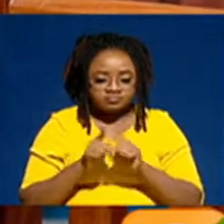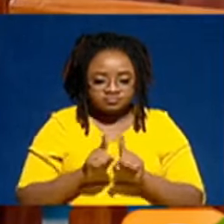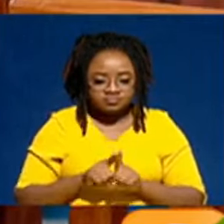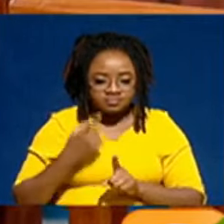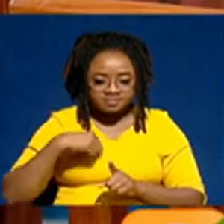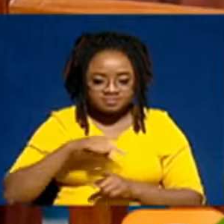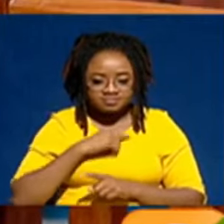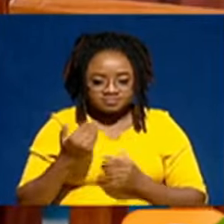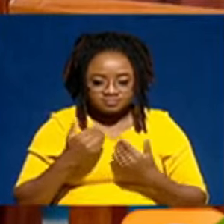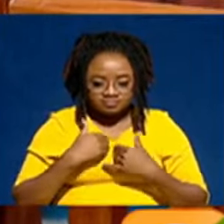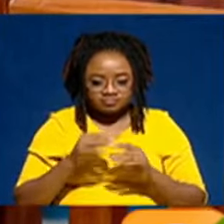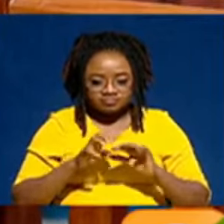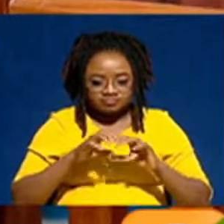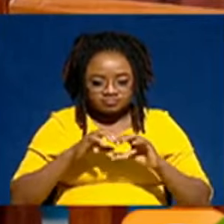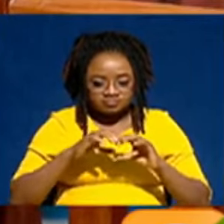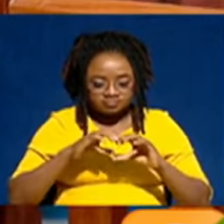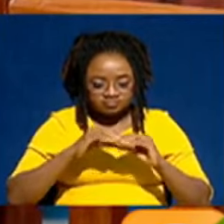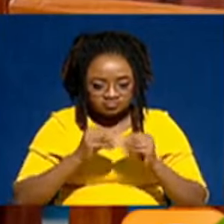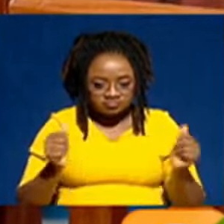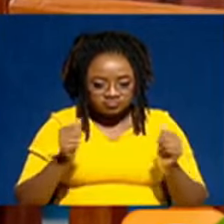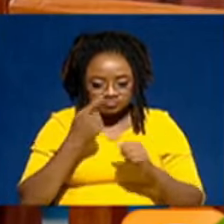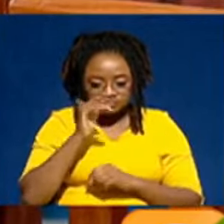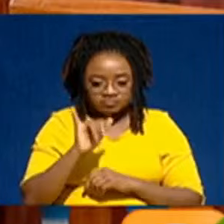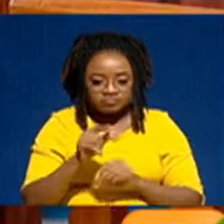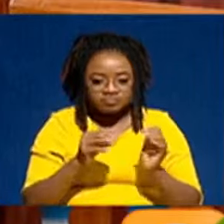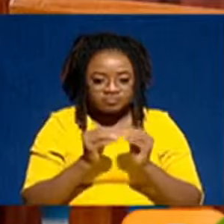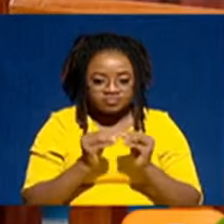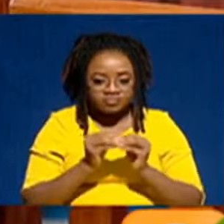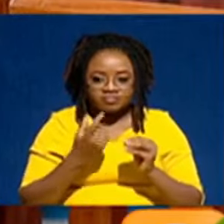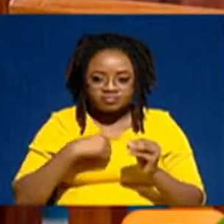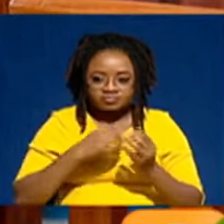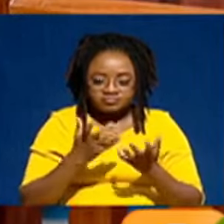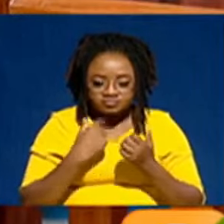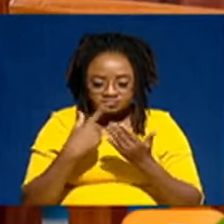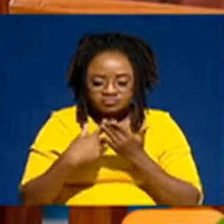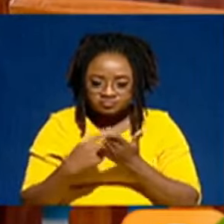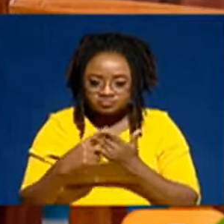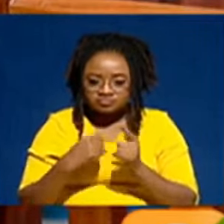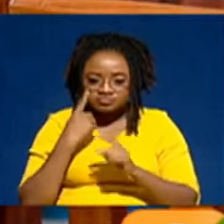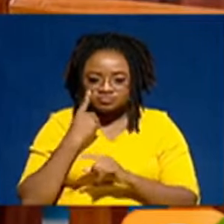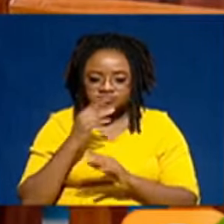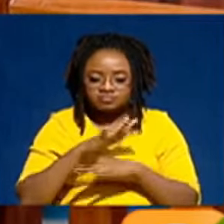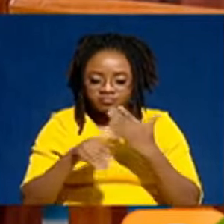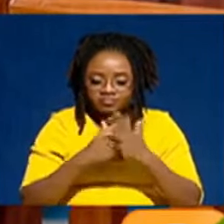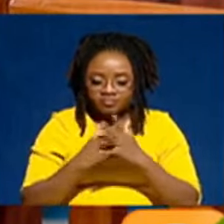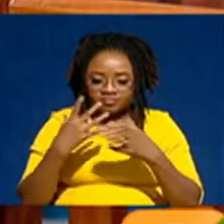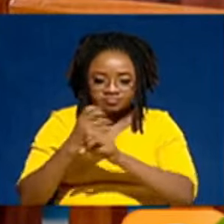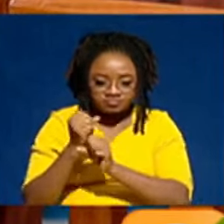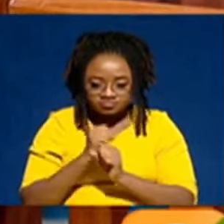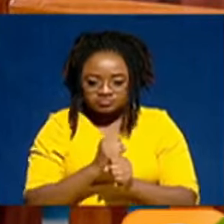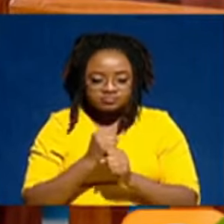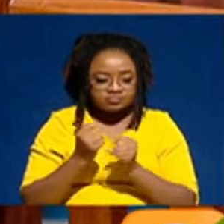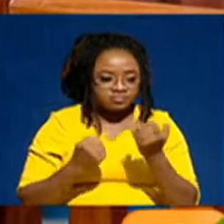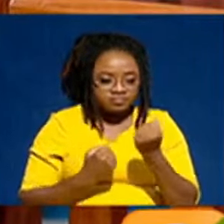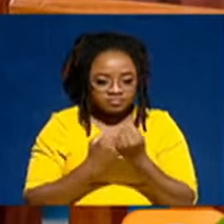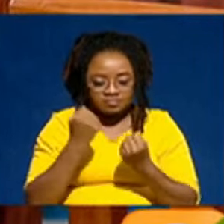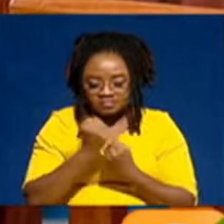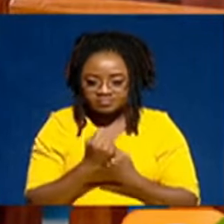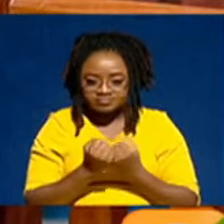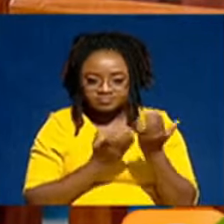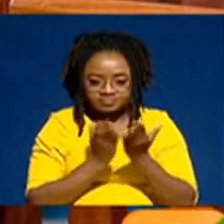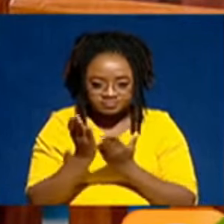city. Let's have a meeting. Let's have a caucus, not only as ourselves as AAK, but all the other associations in the built environment, where we can sit